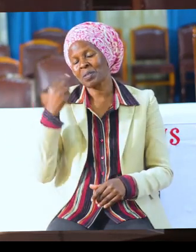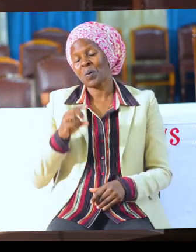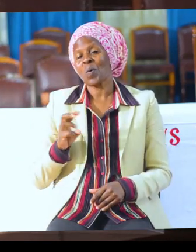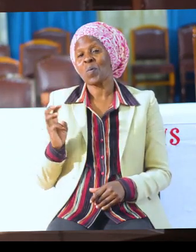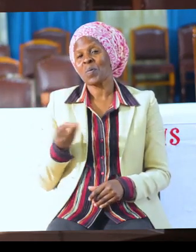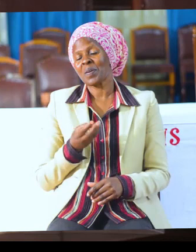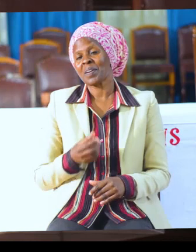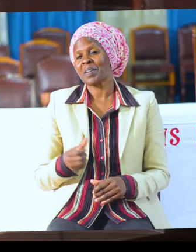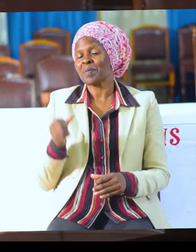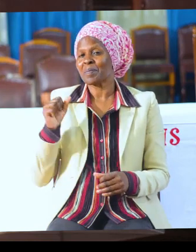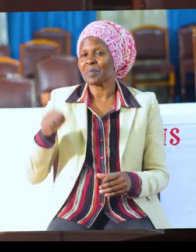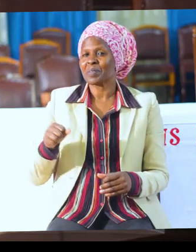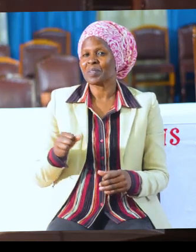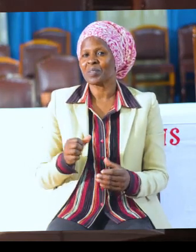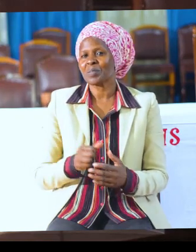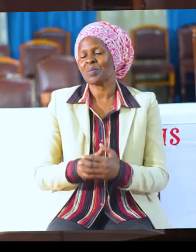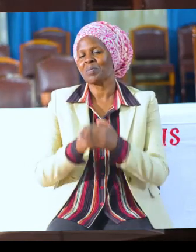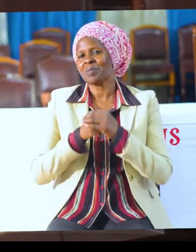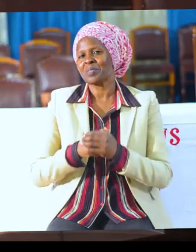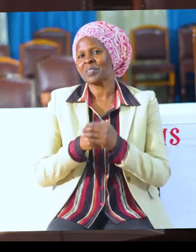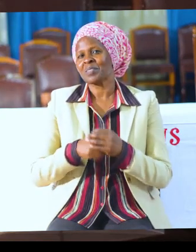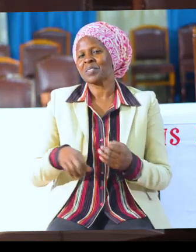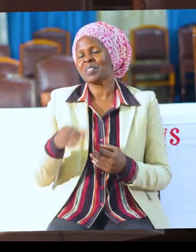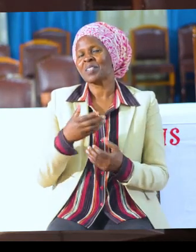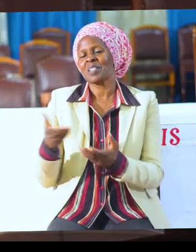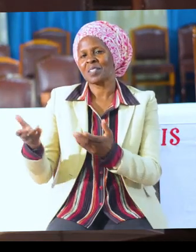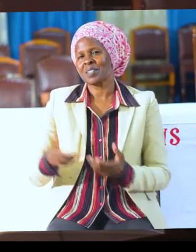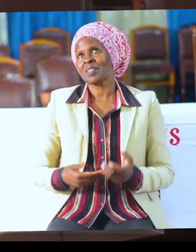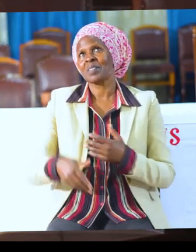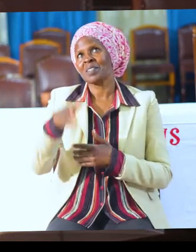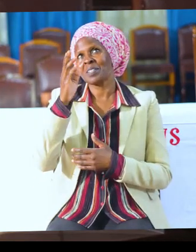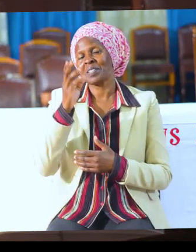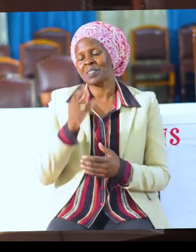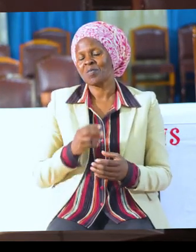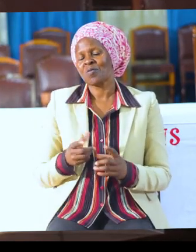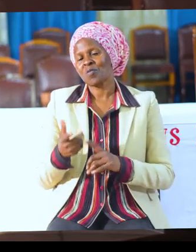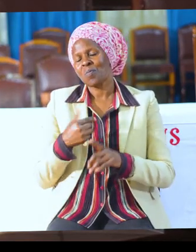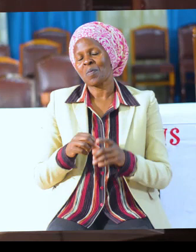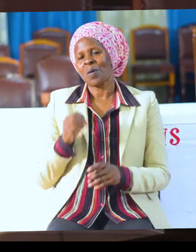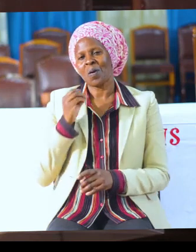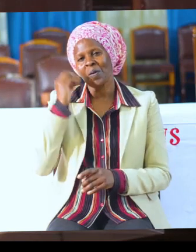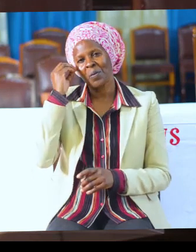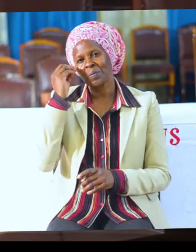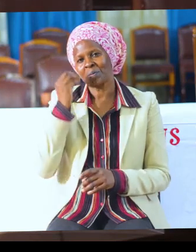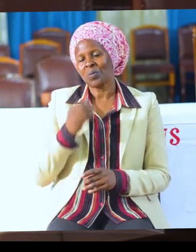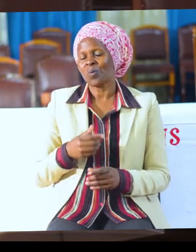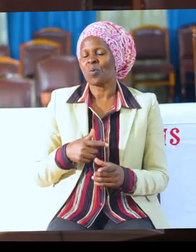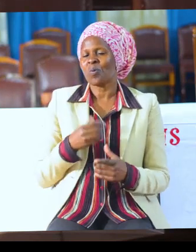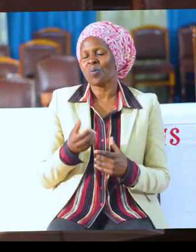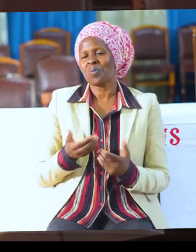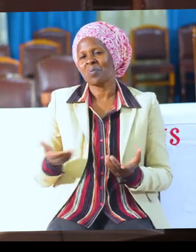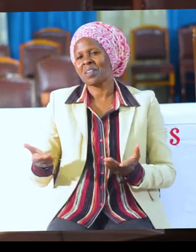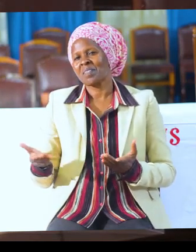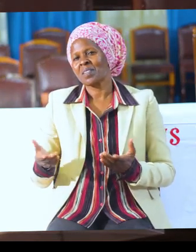to worship the Lord and even receive his message from our homes or from where we